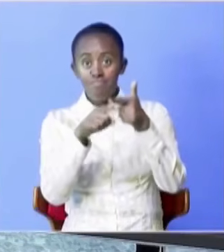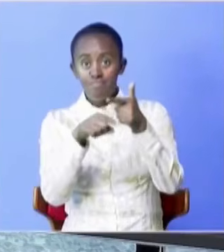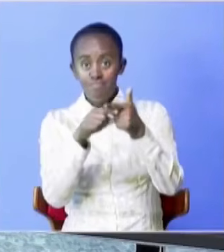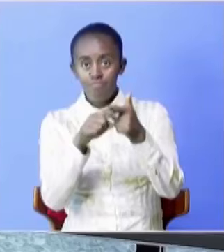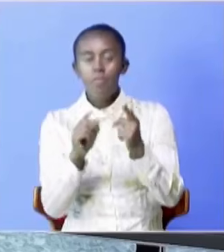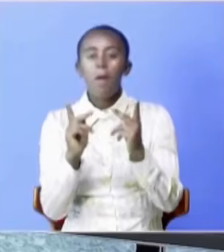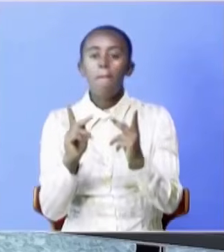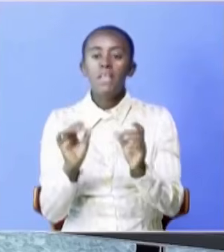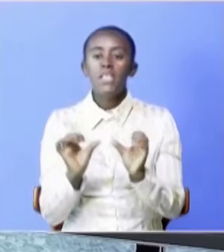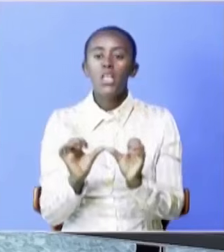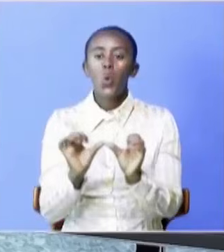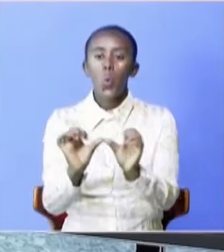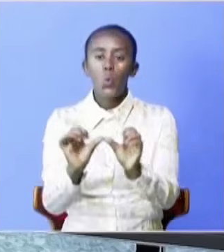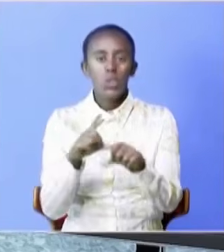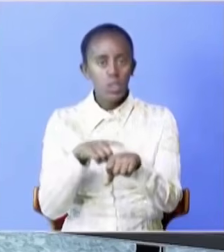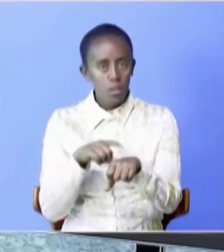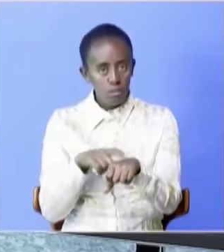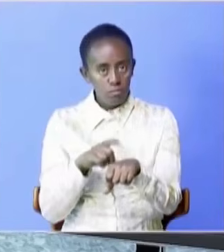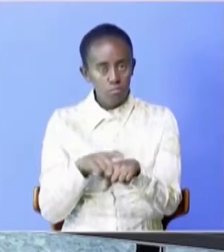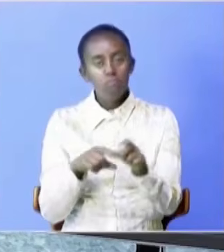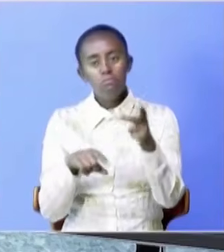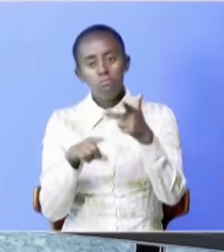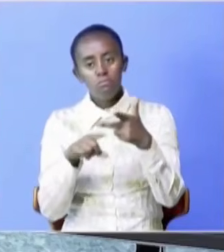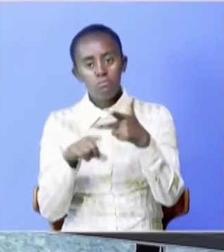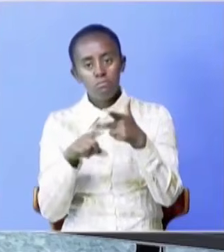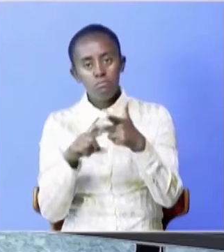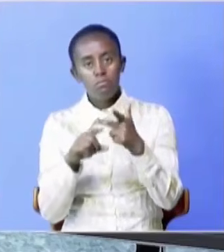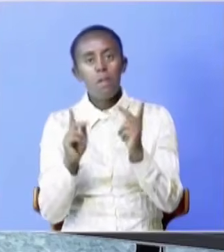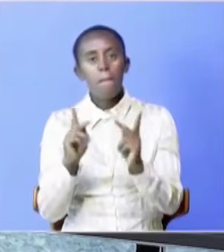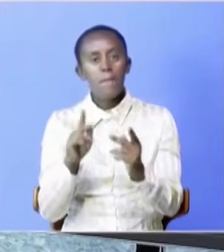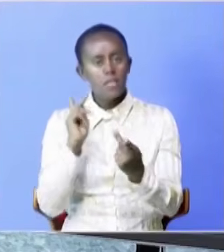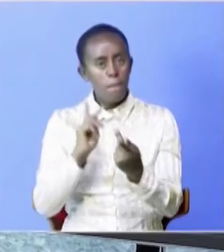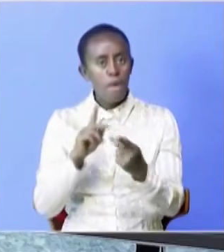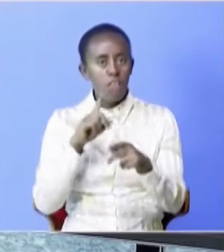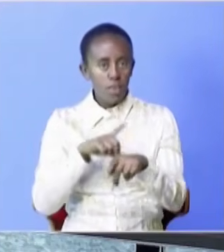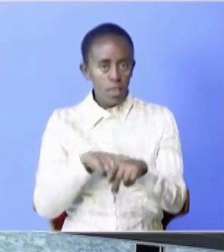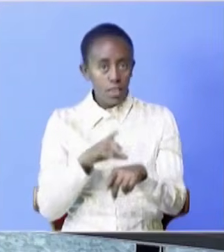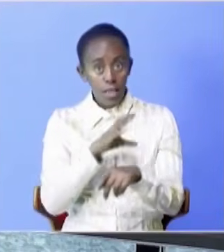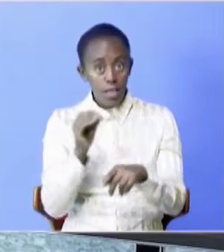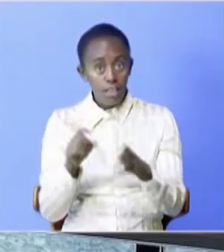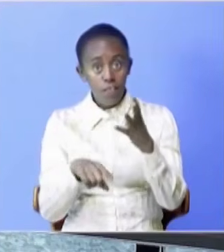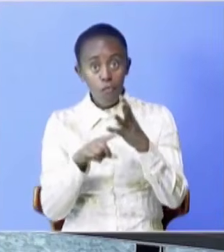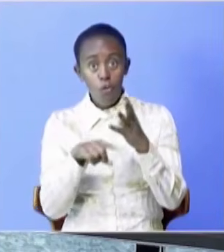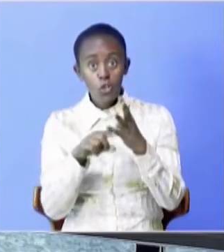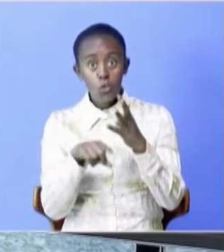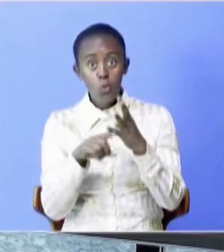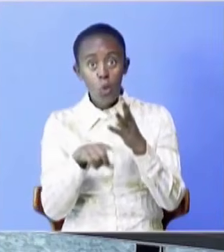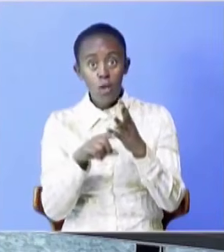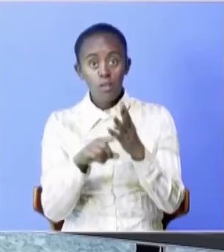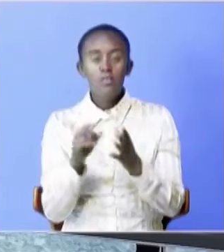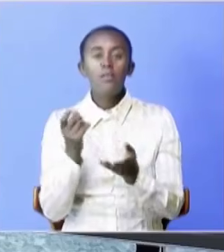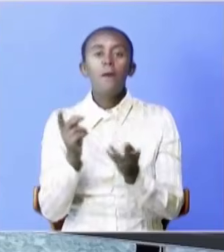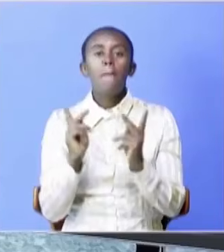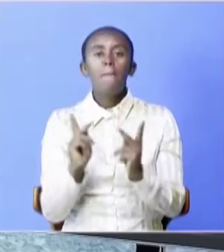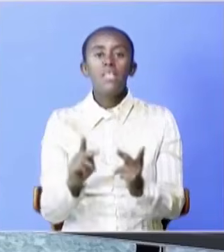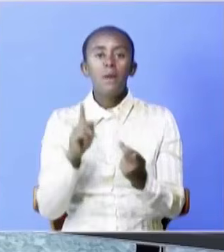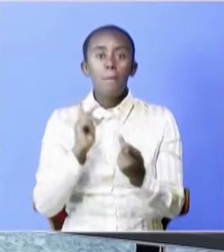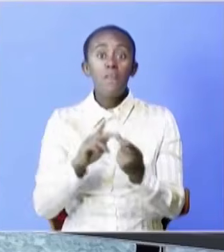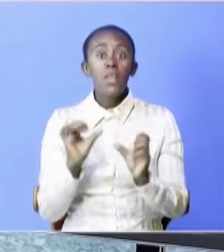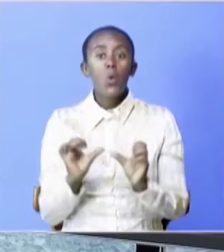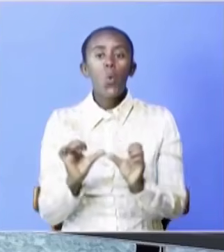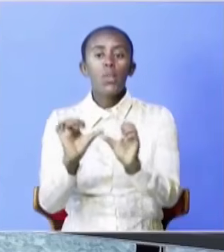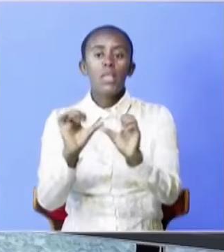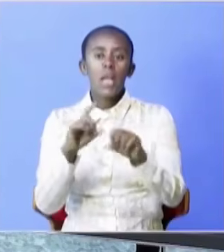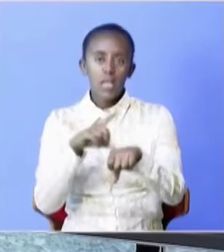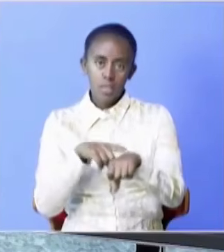the present continuous tense, the third, which is the present perfect tense, and finally, we have the present perfect